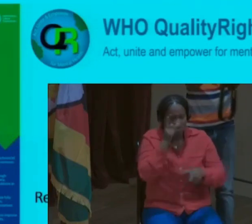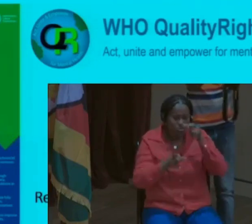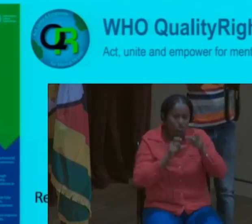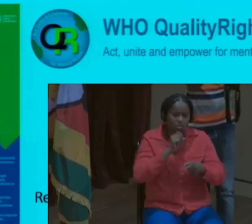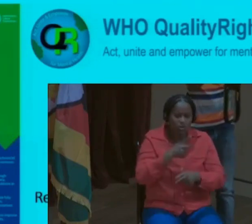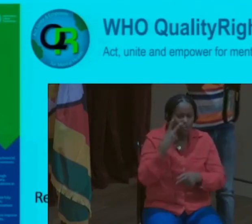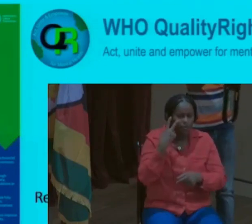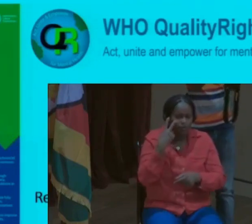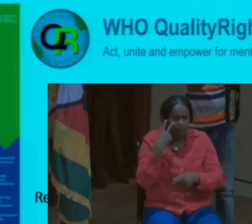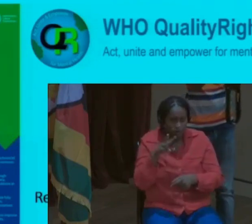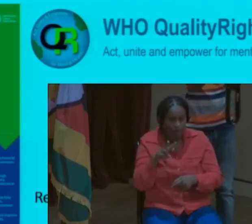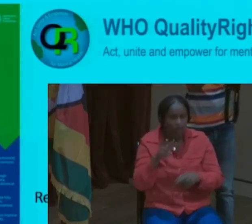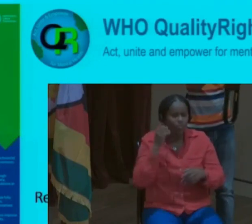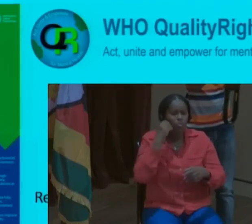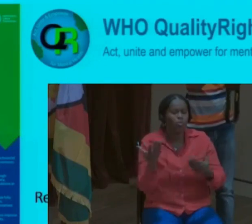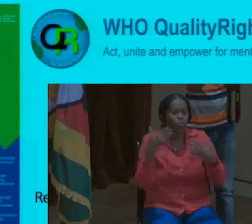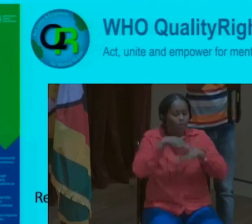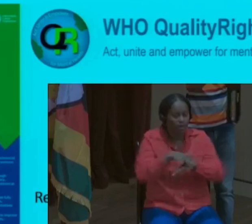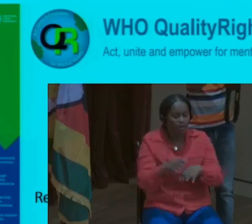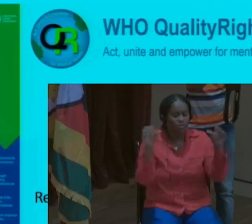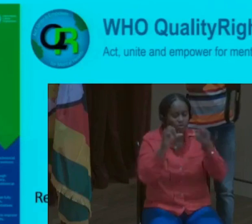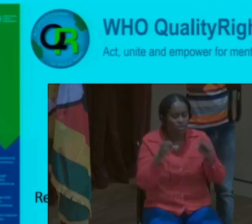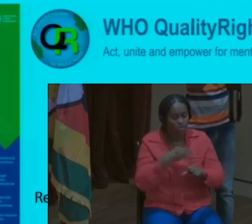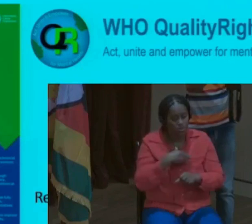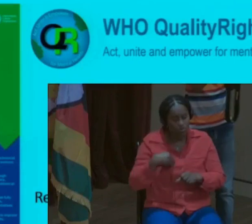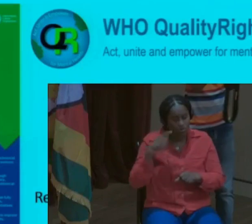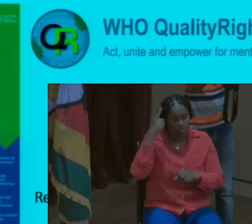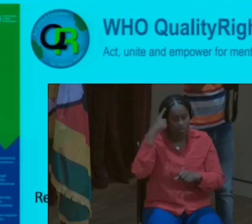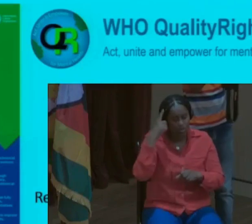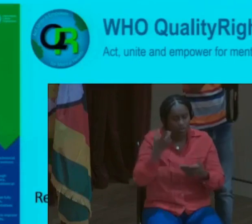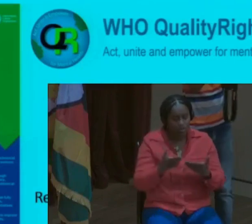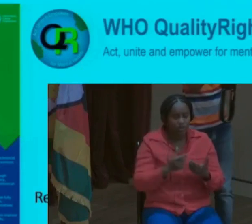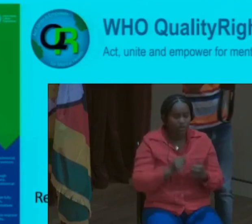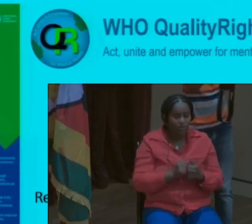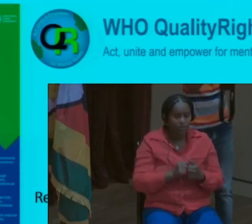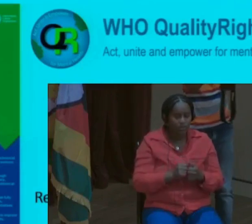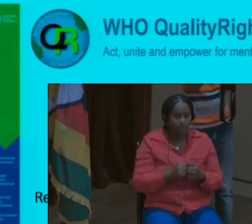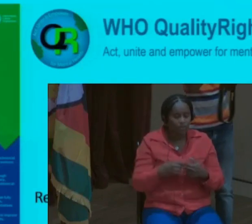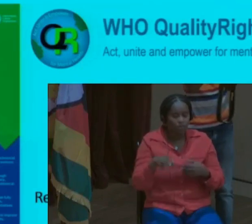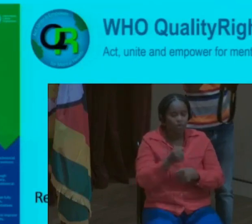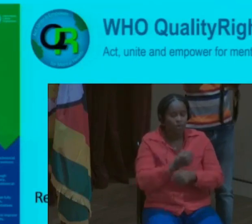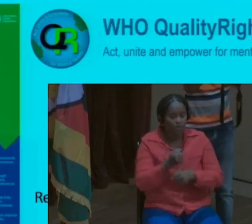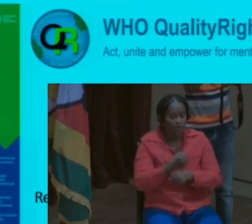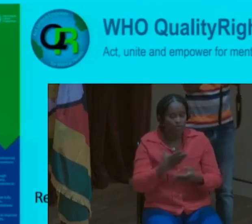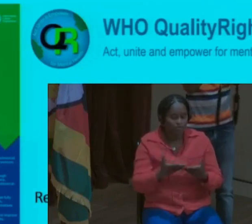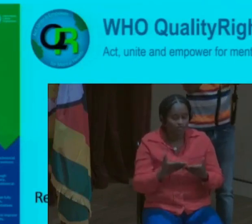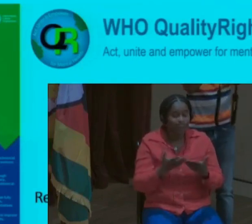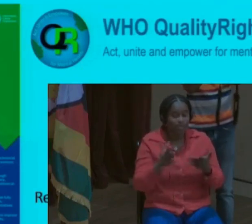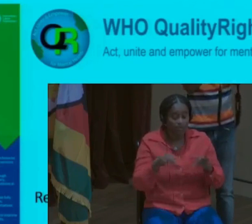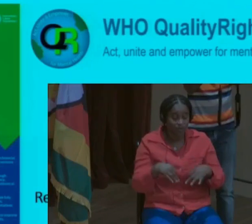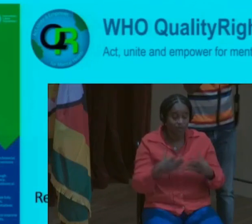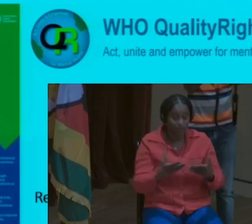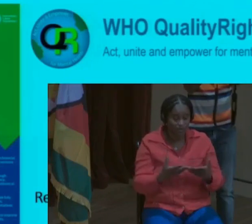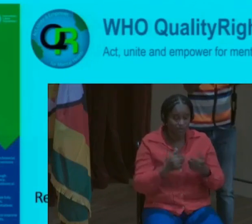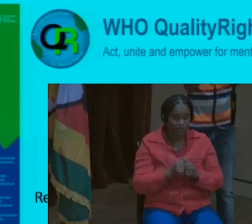systems into workplaces because we spend a third of our lives at work. Lastly, WHO quality rights. This is something